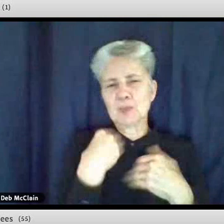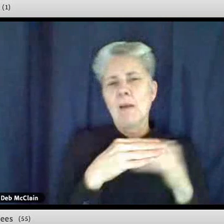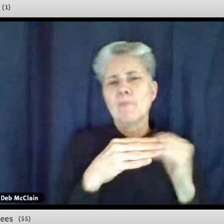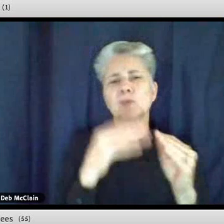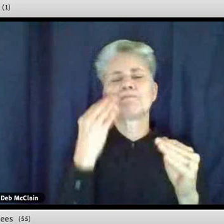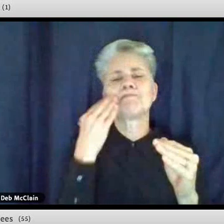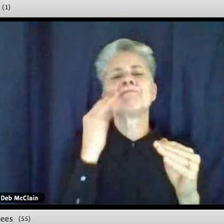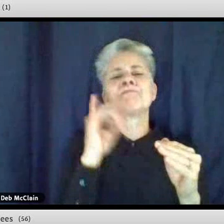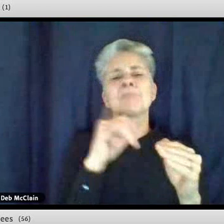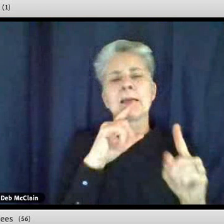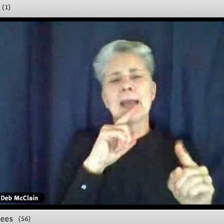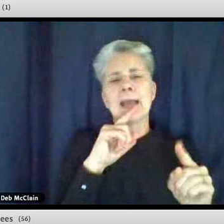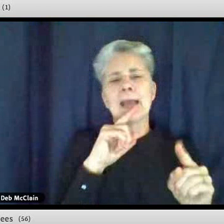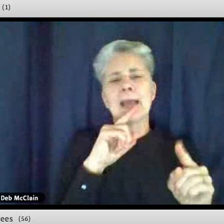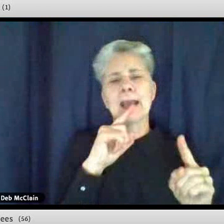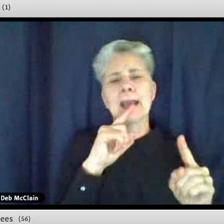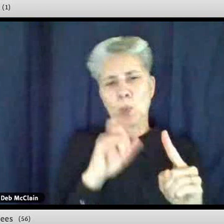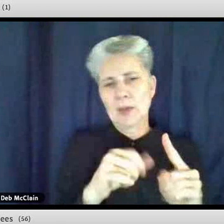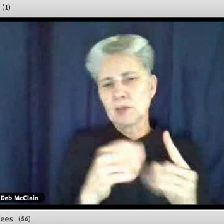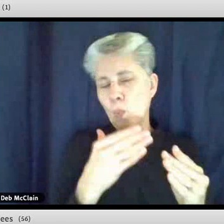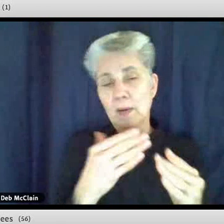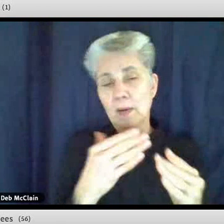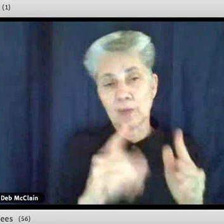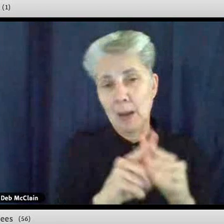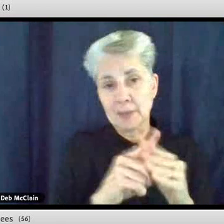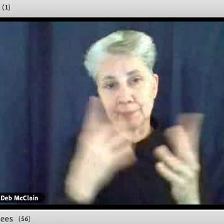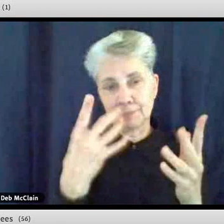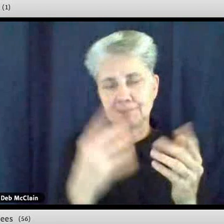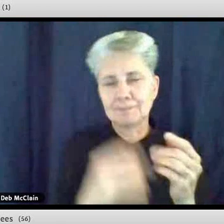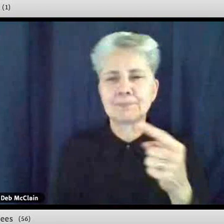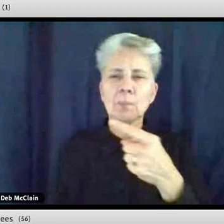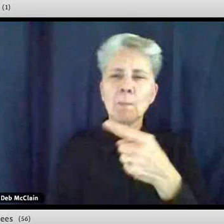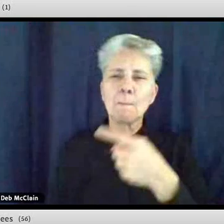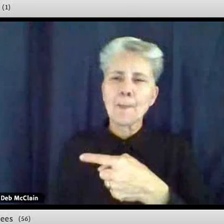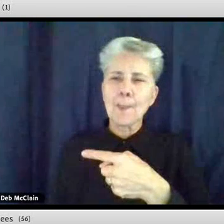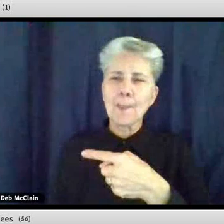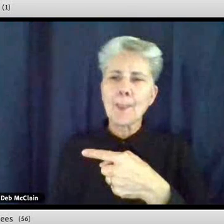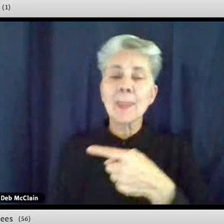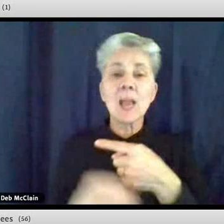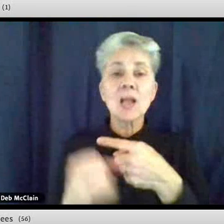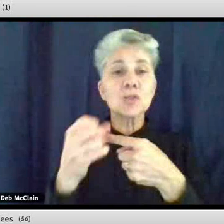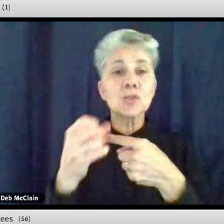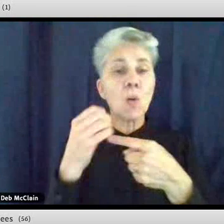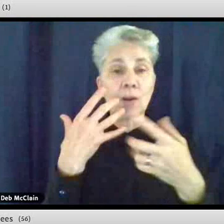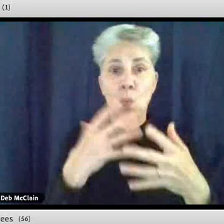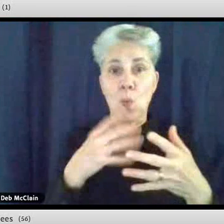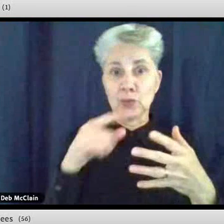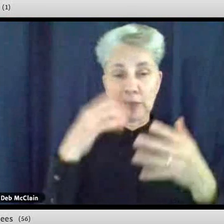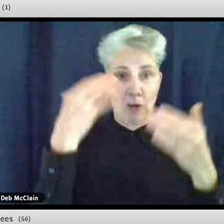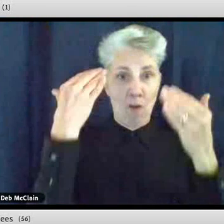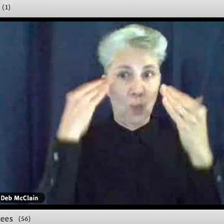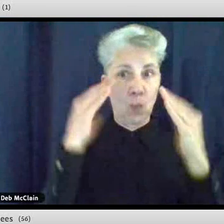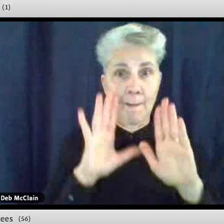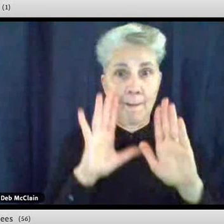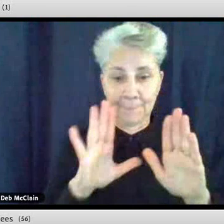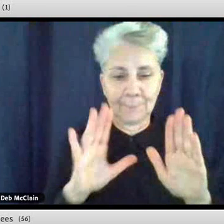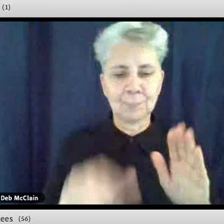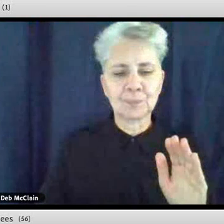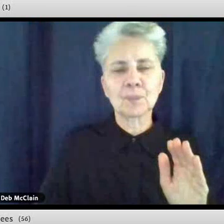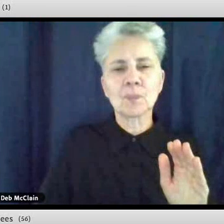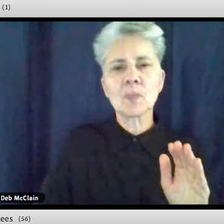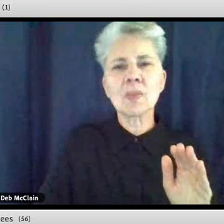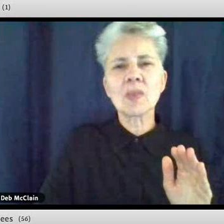the answers to those questions, whatever they might be. Okay, so I don't want you guys to get overwhelmed, but the